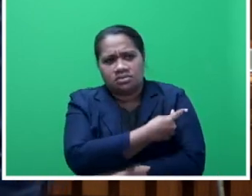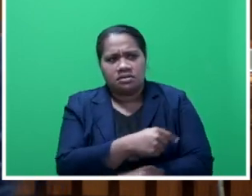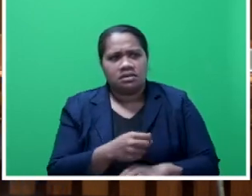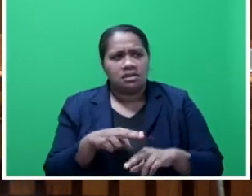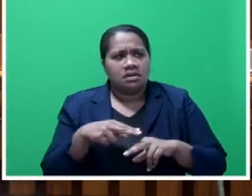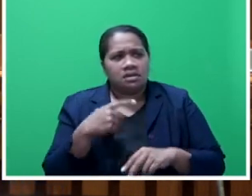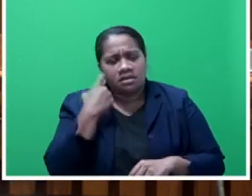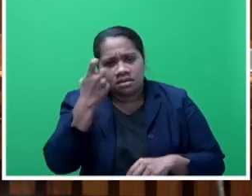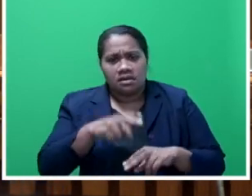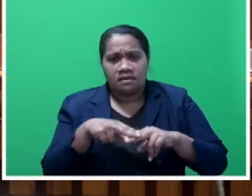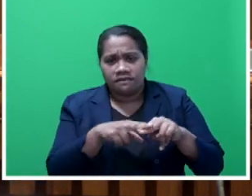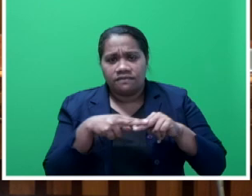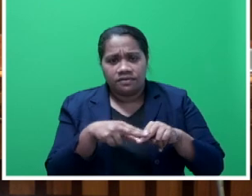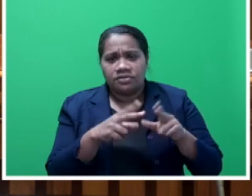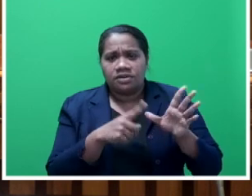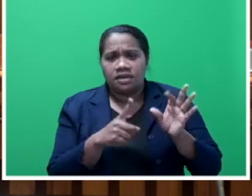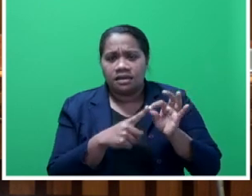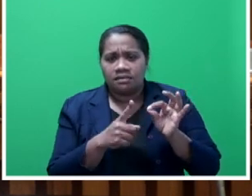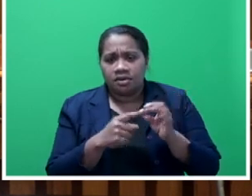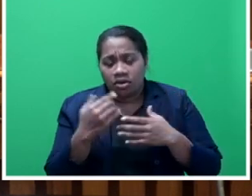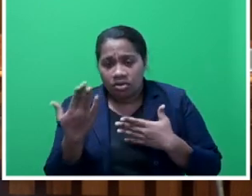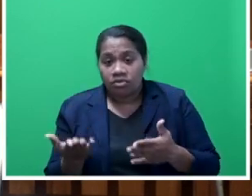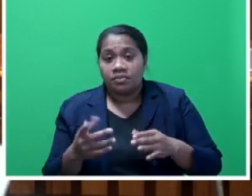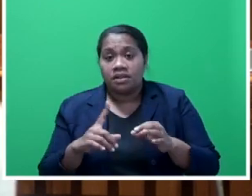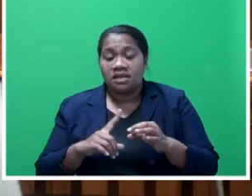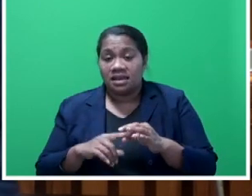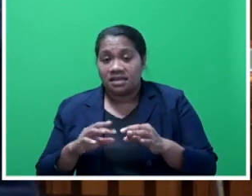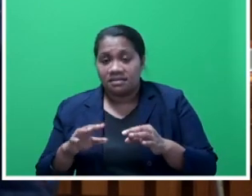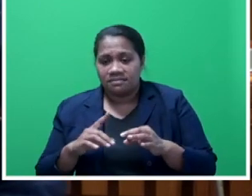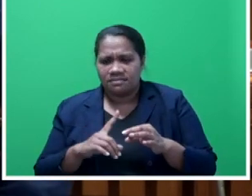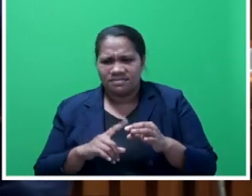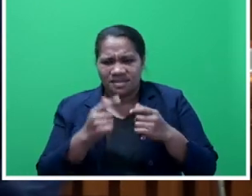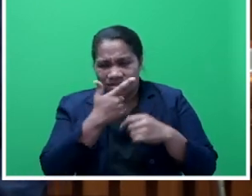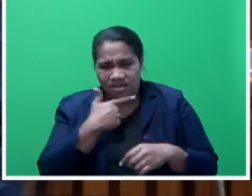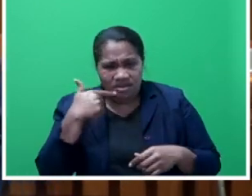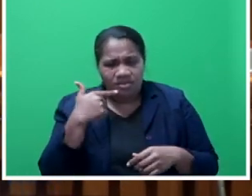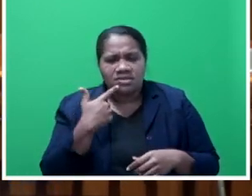KFGF, Honourable Gerengere Tambua said KFGF, the